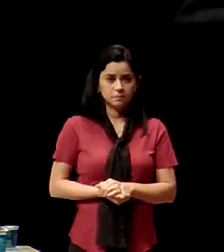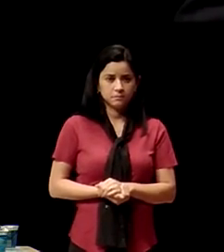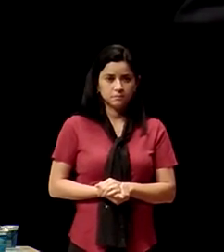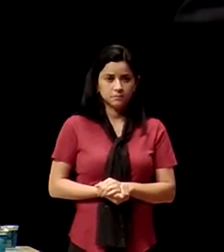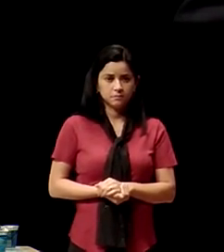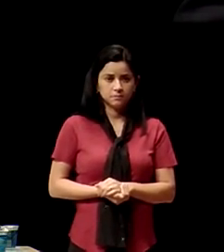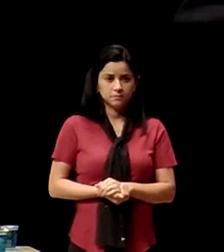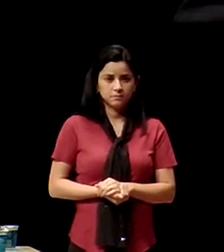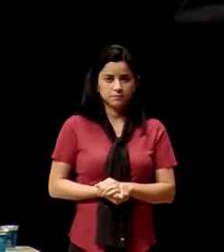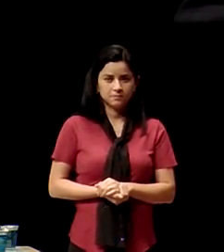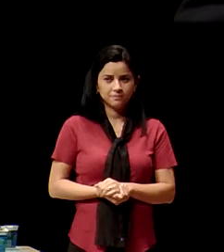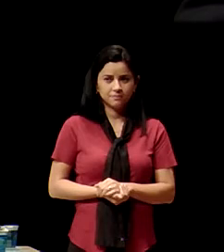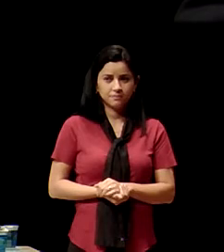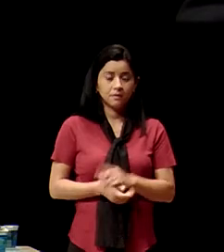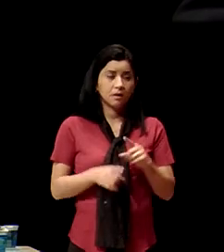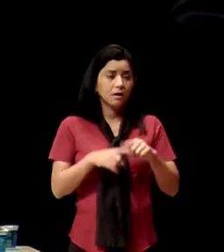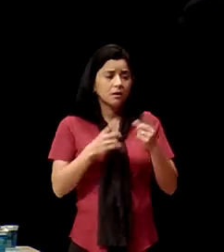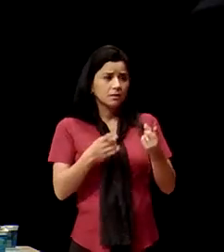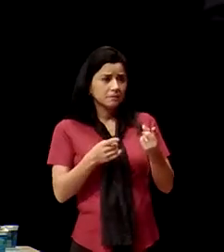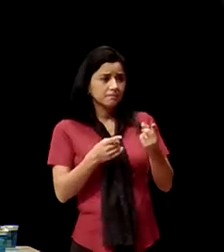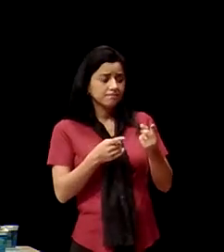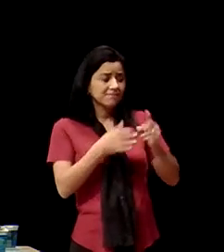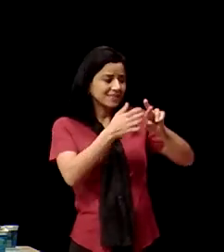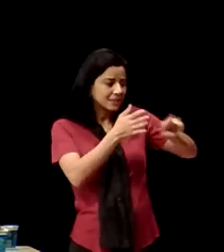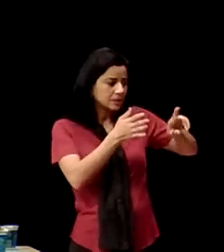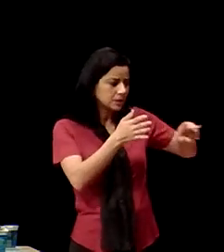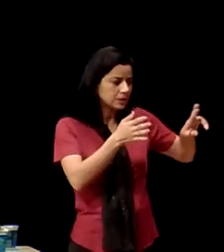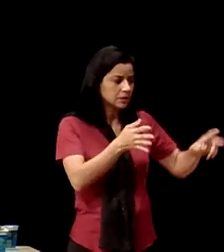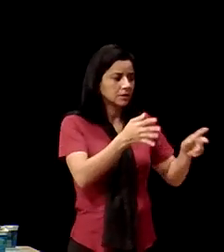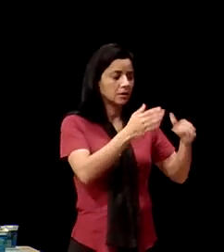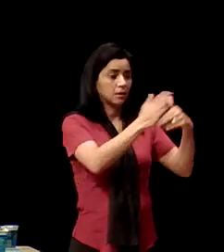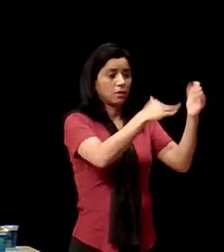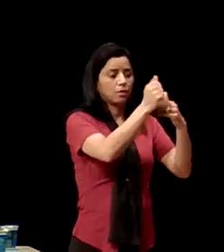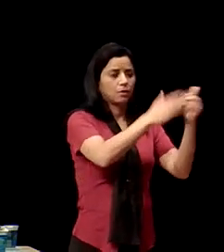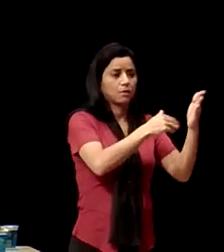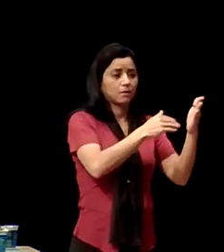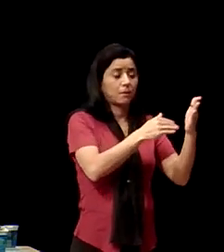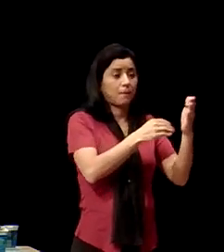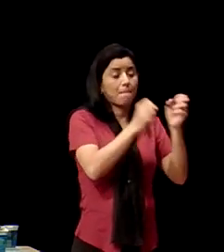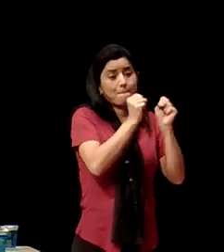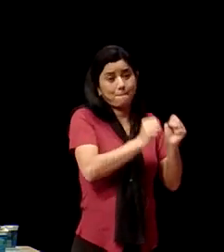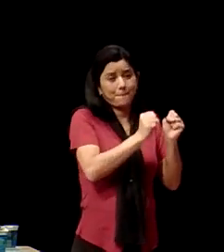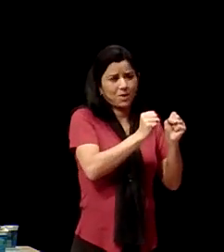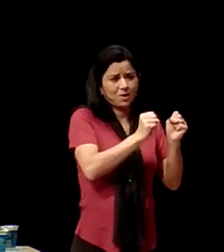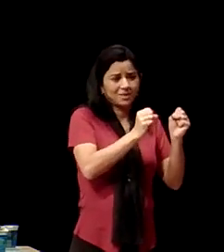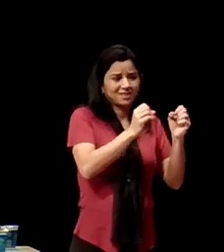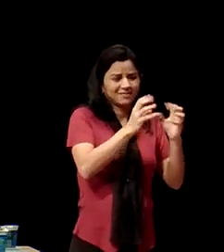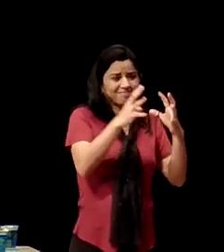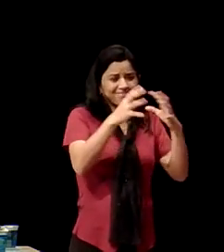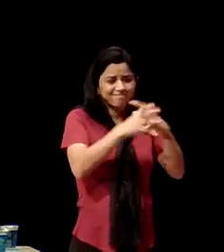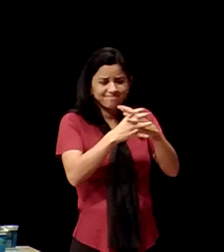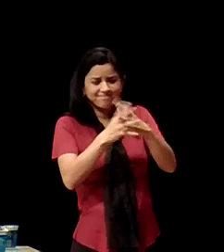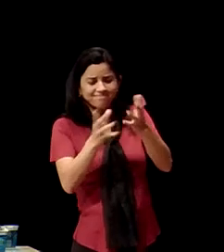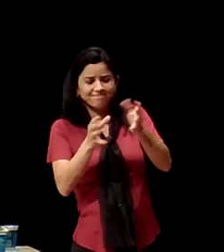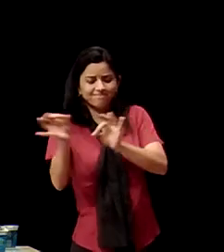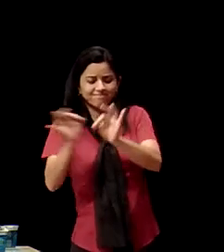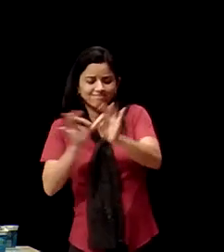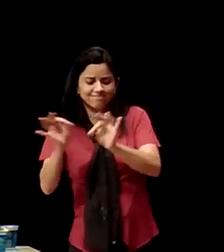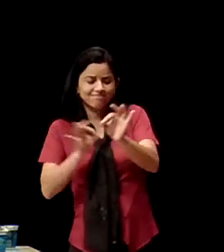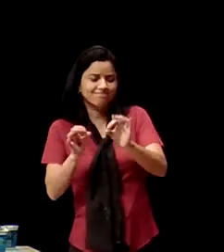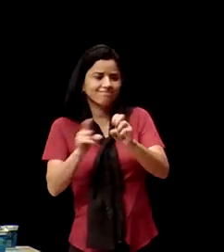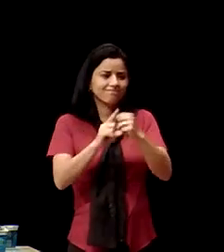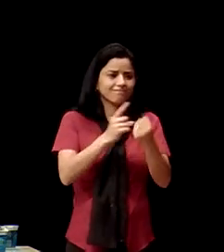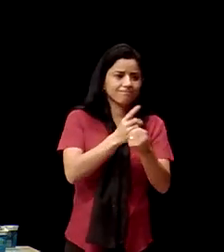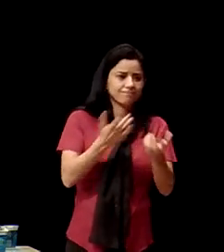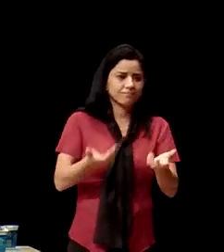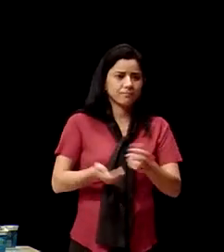educational organizations. Mas muitas profissões, elas podem interferir nessas organizações sociais. And